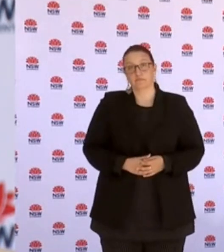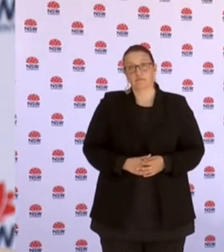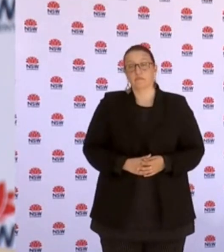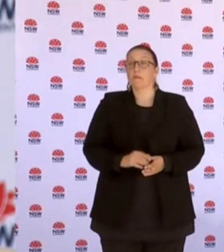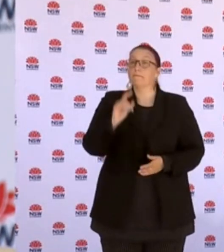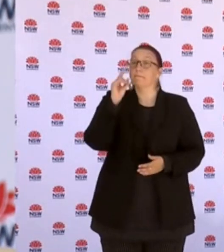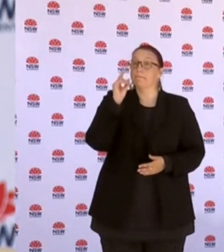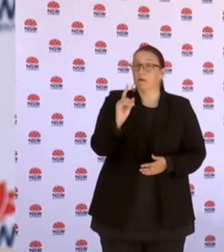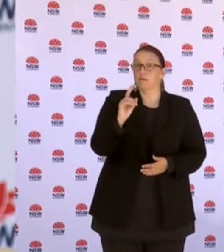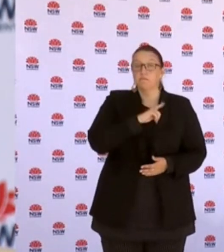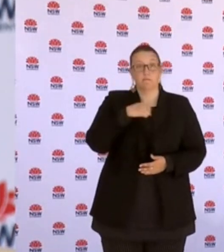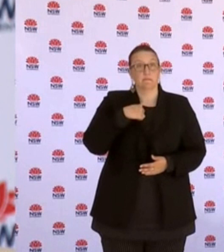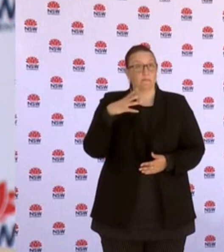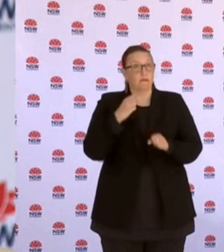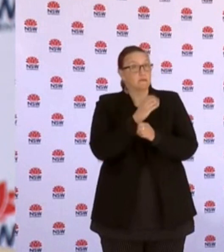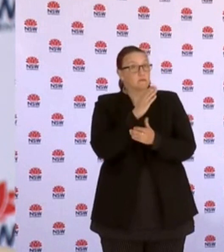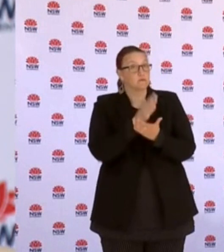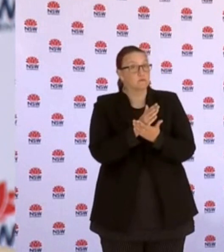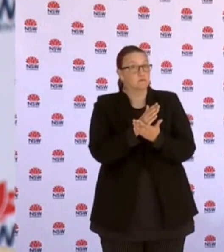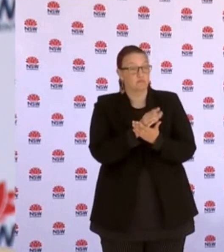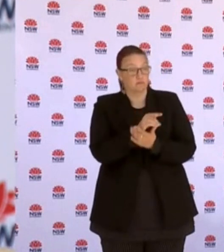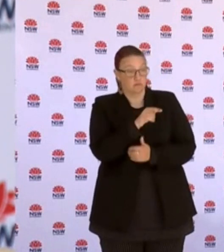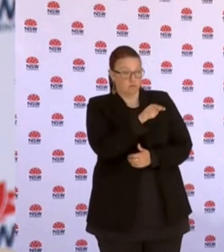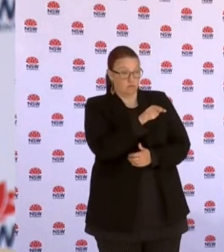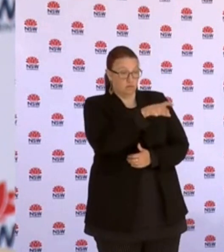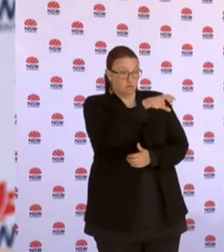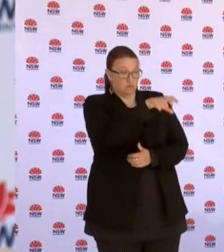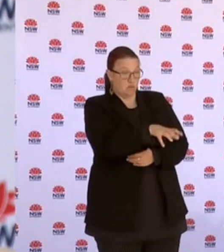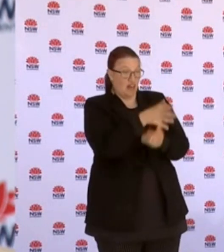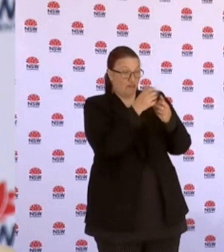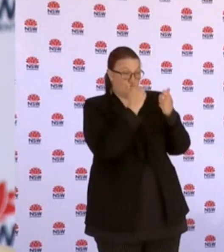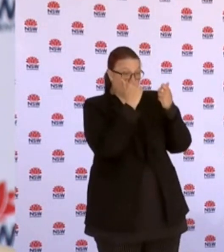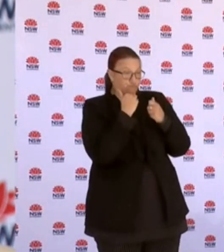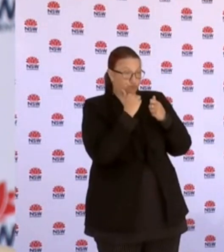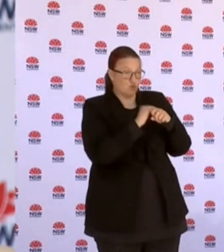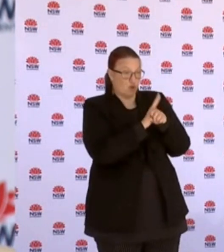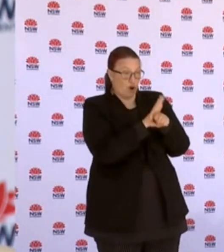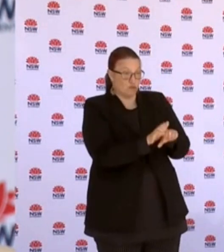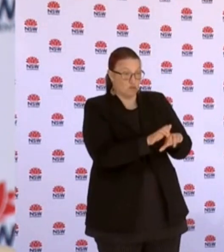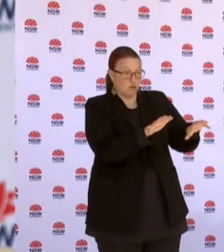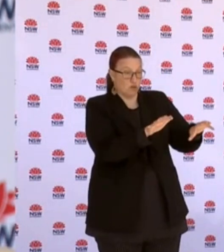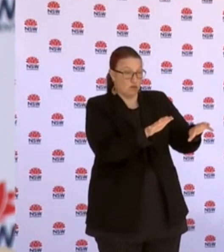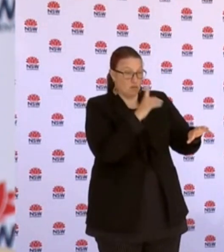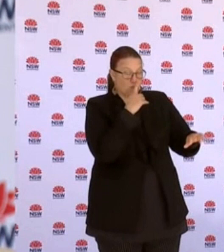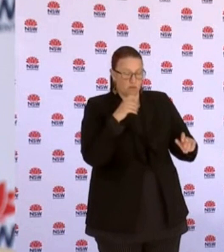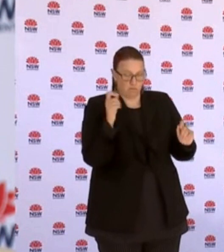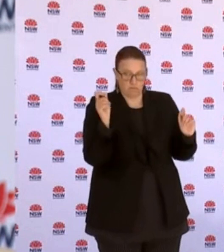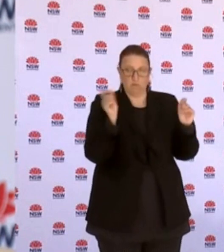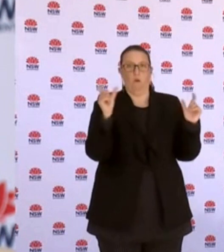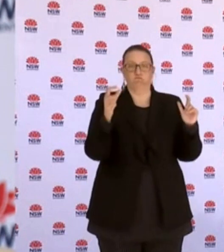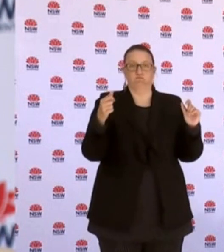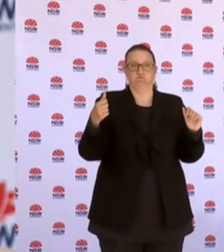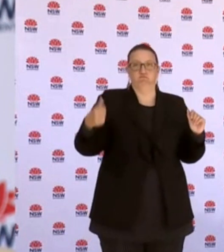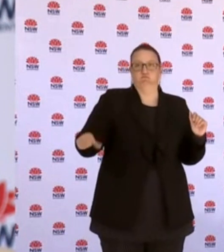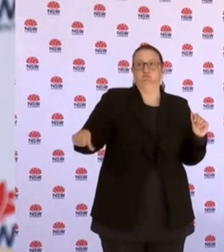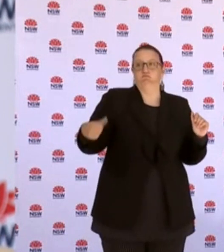sure that when we highlight work sites where there is evidence of transmission, that people sit up and notice. Employers and